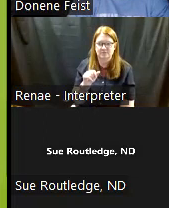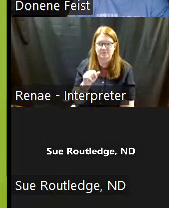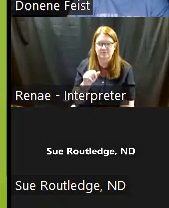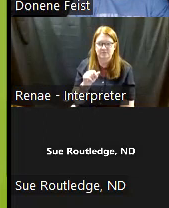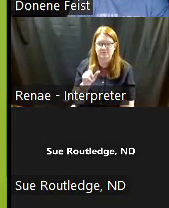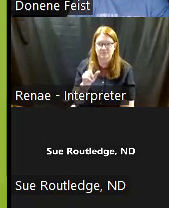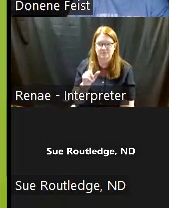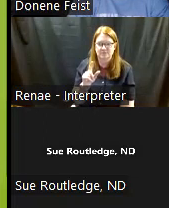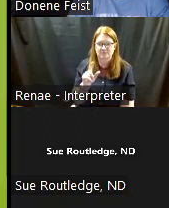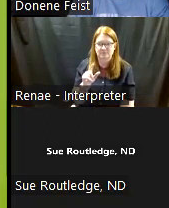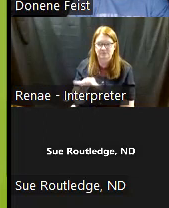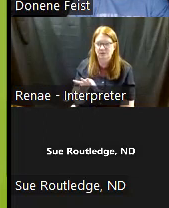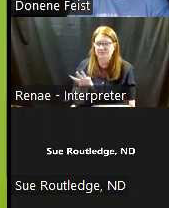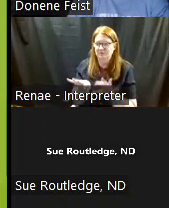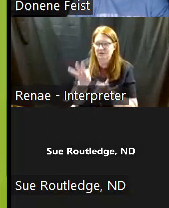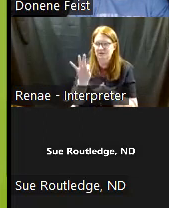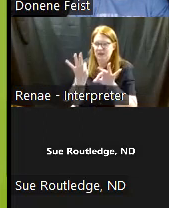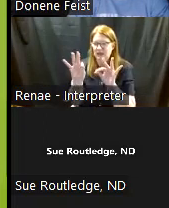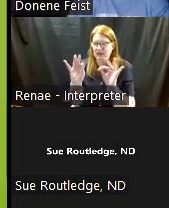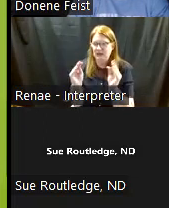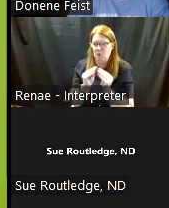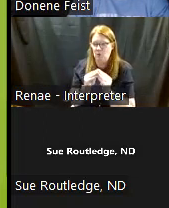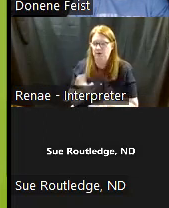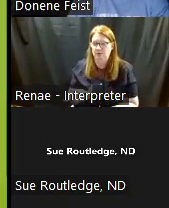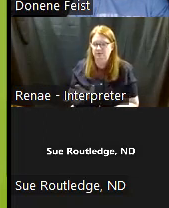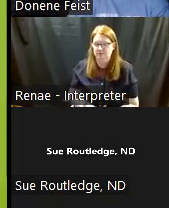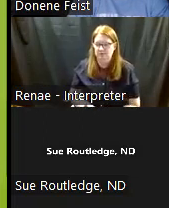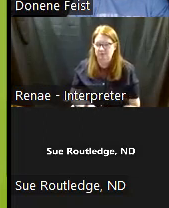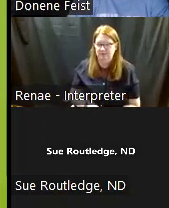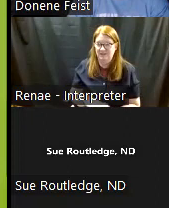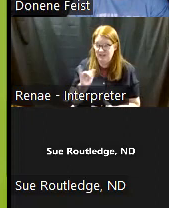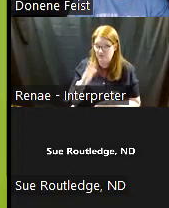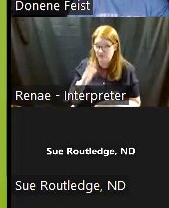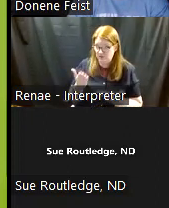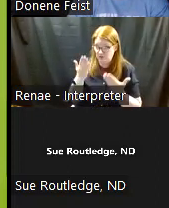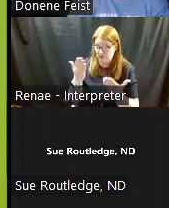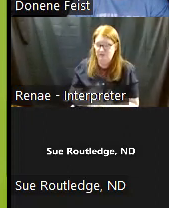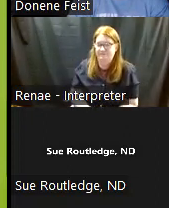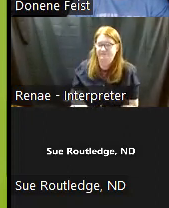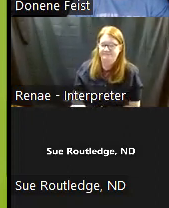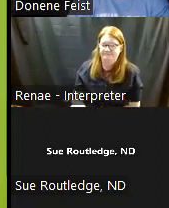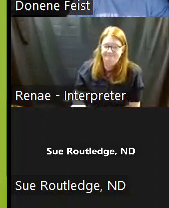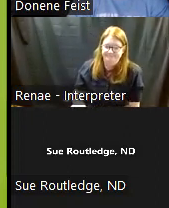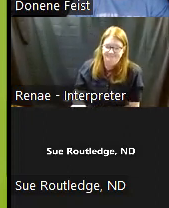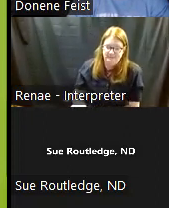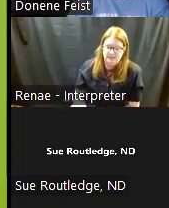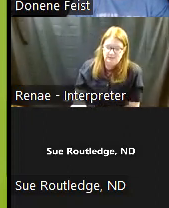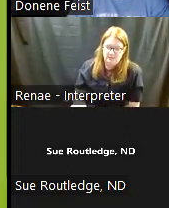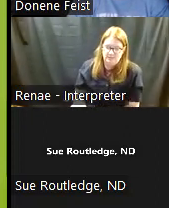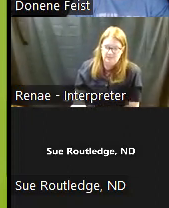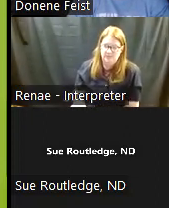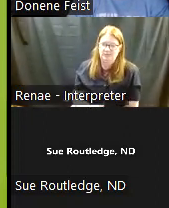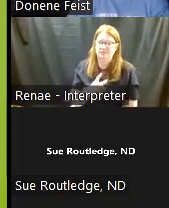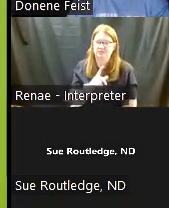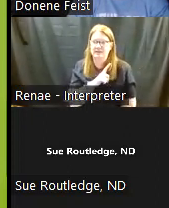I'm glad we're finding more, if Yeah. that's what that suggests. Mm-hmm. And Lindsay, thanks